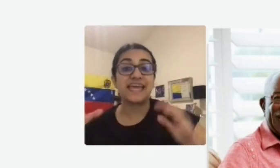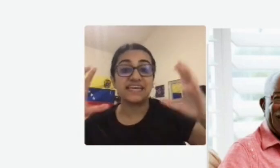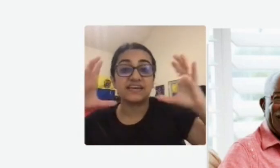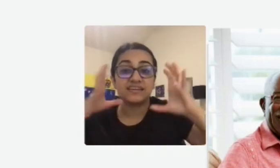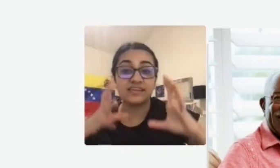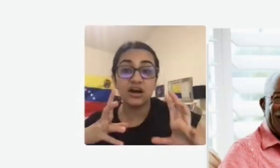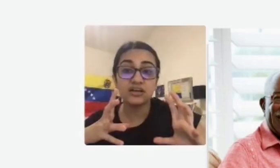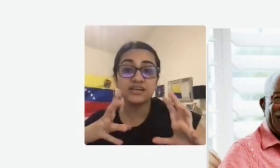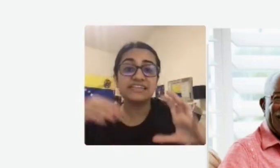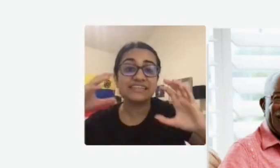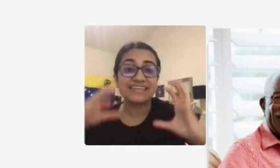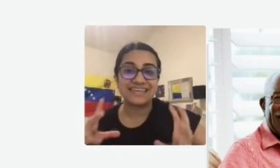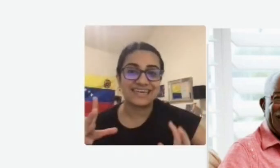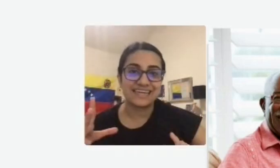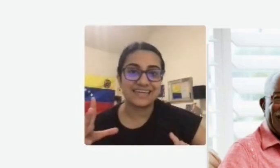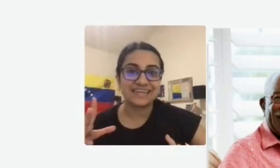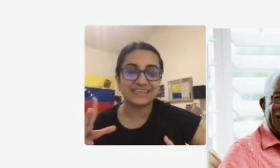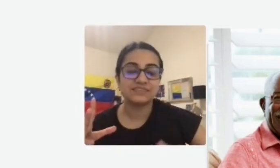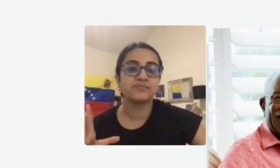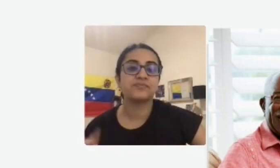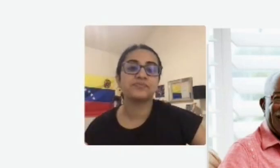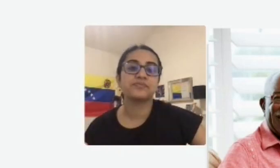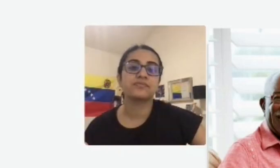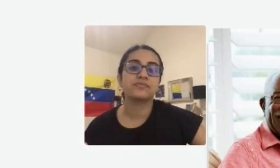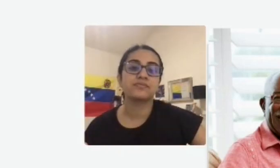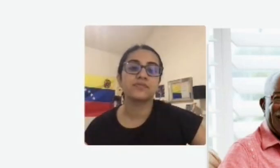She is a young kid.